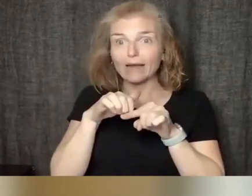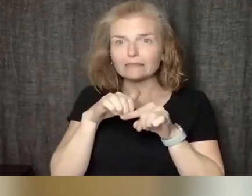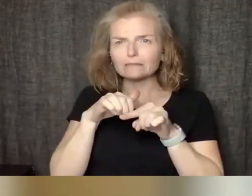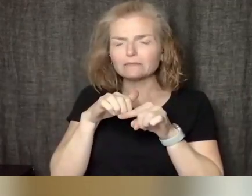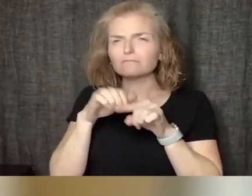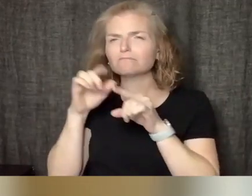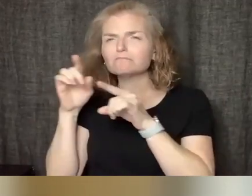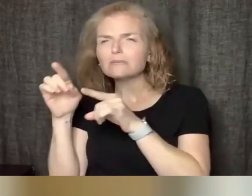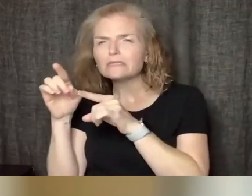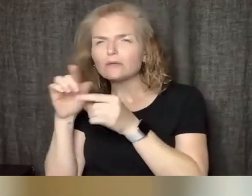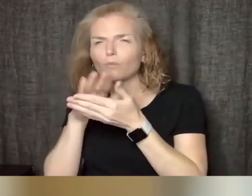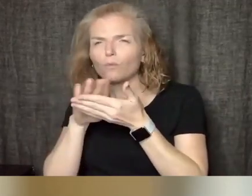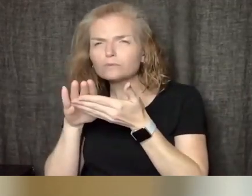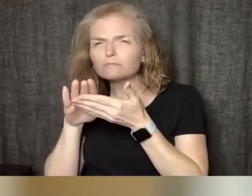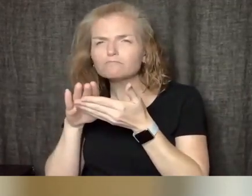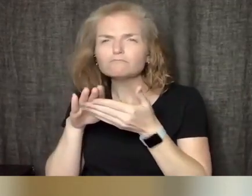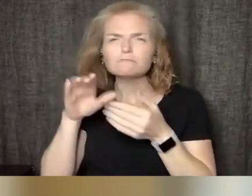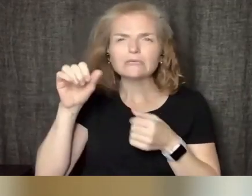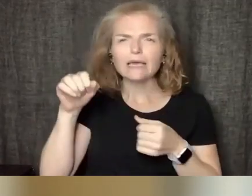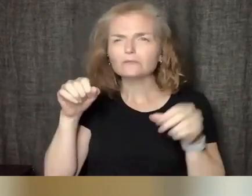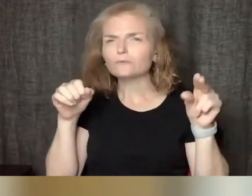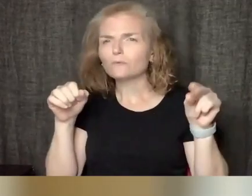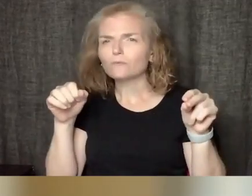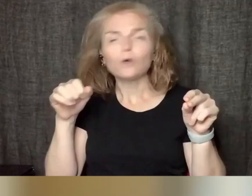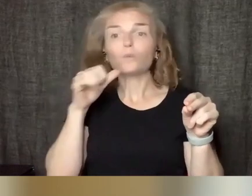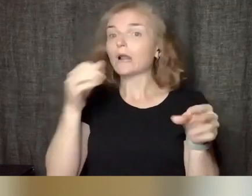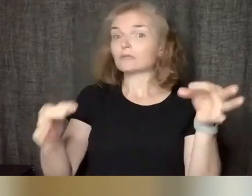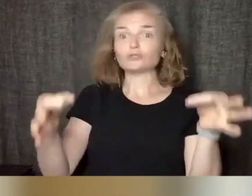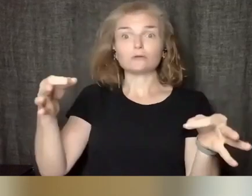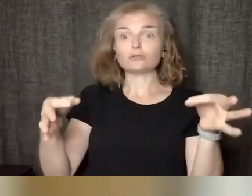about judging ourselves as being a good person or a bad person.